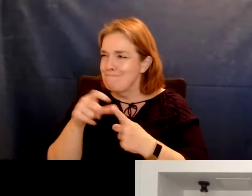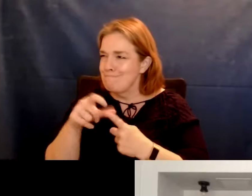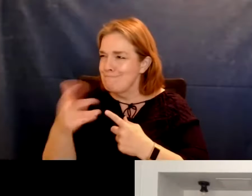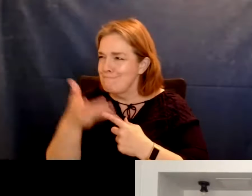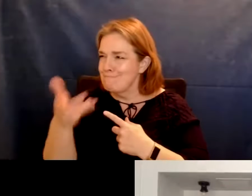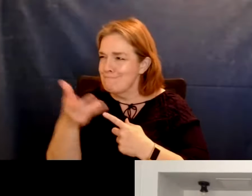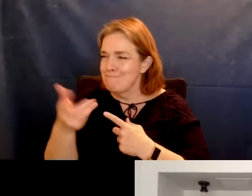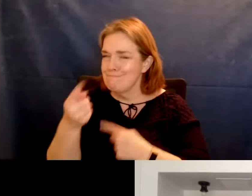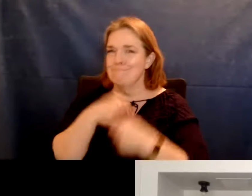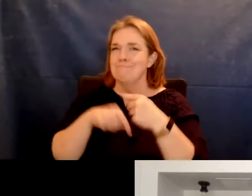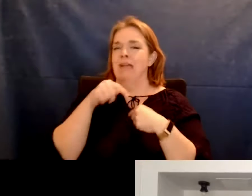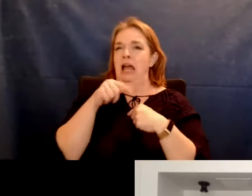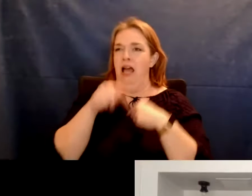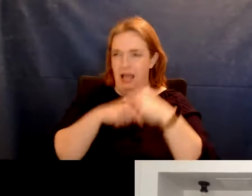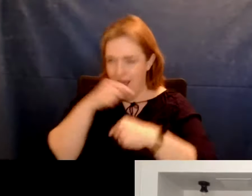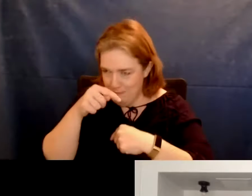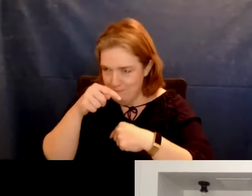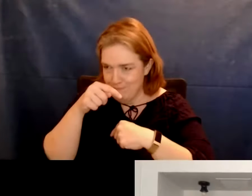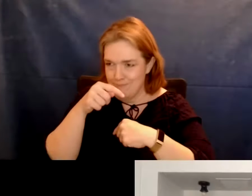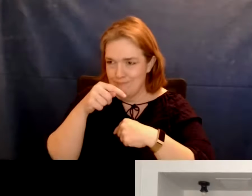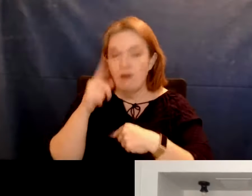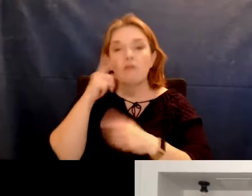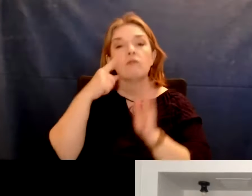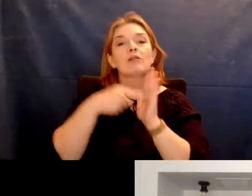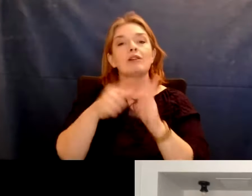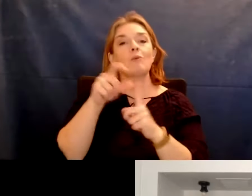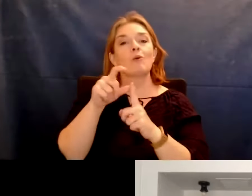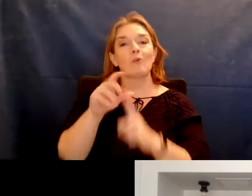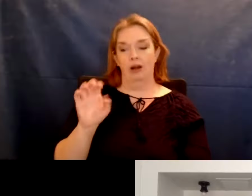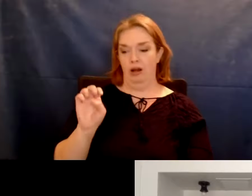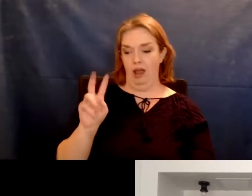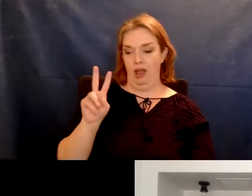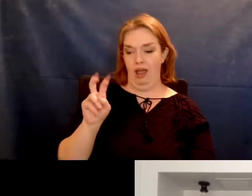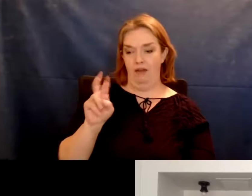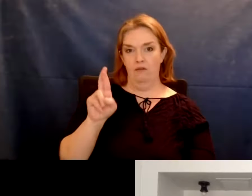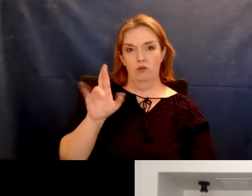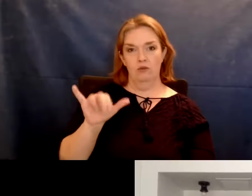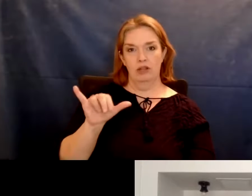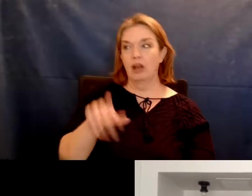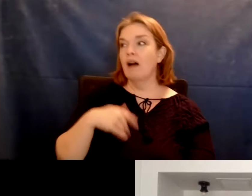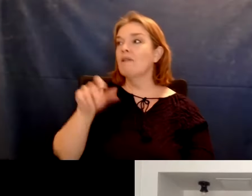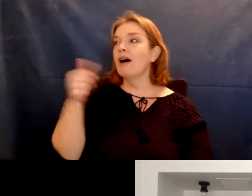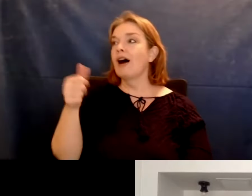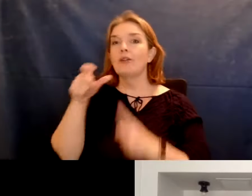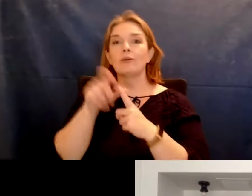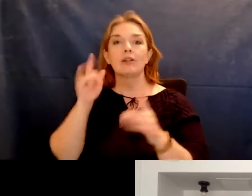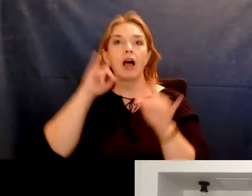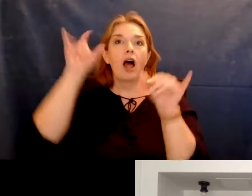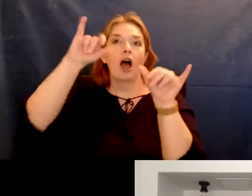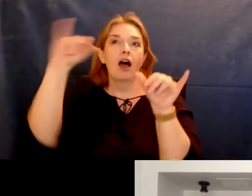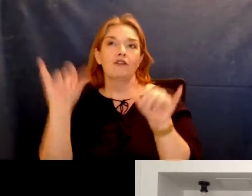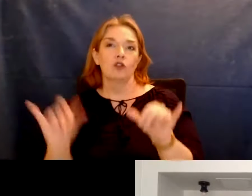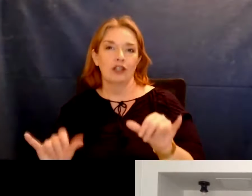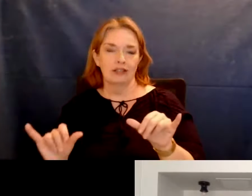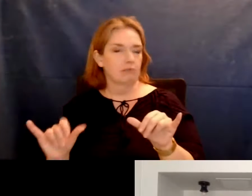with the word every, and having to, you know, find 3 words to make up,